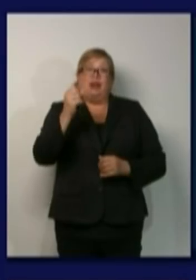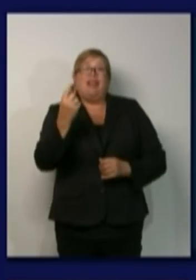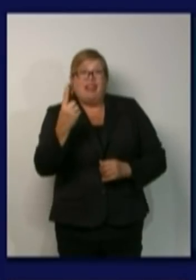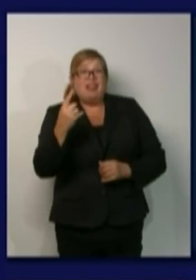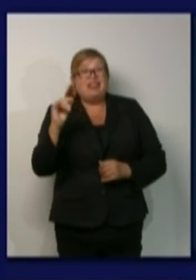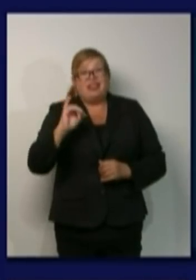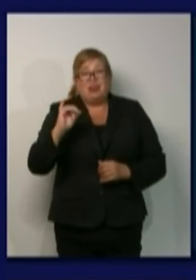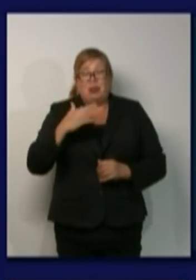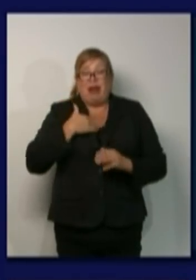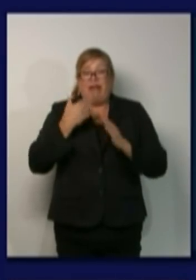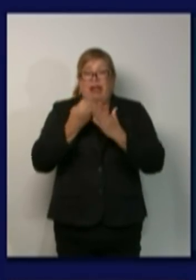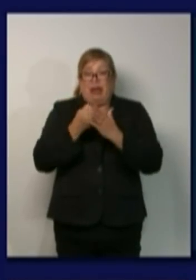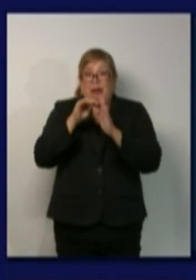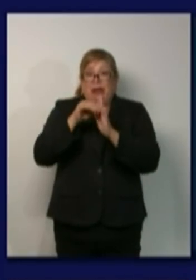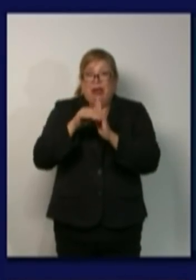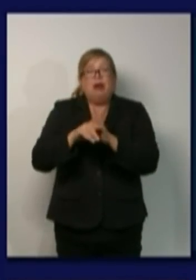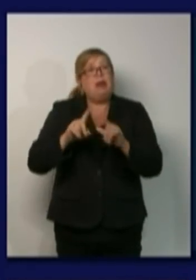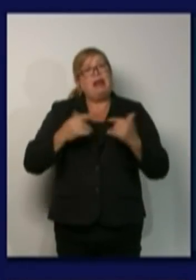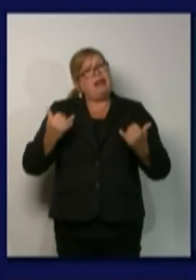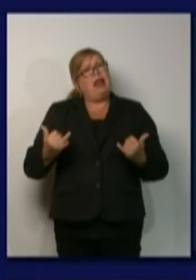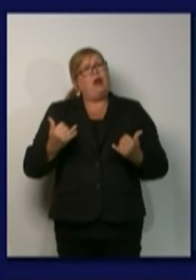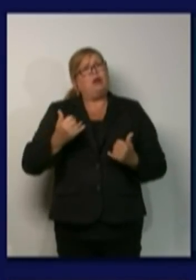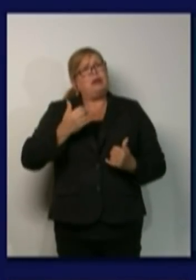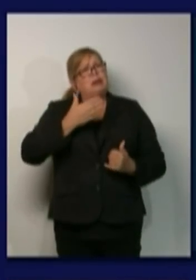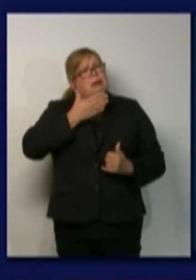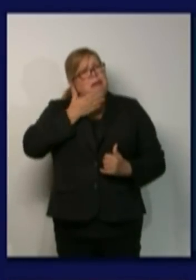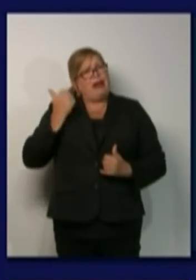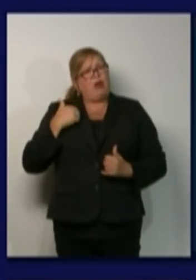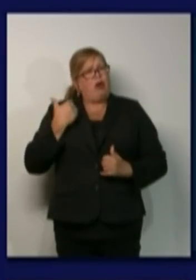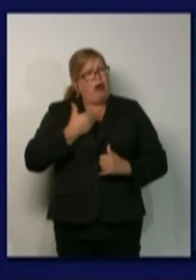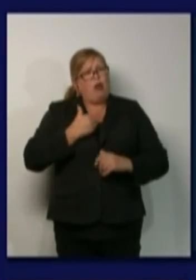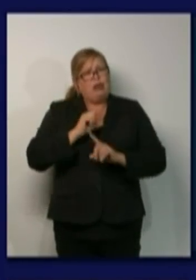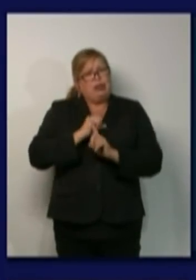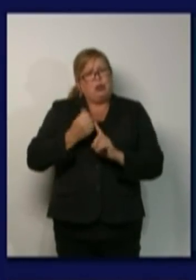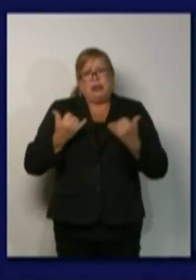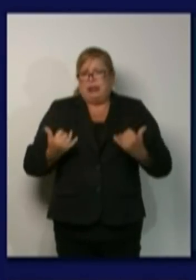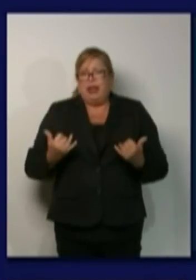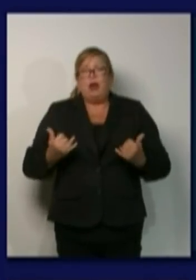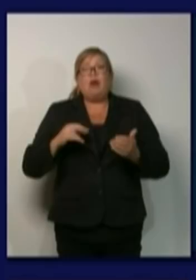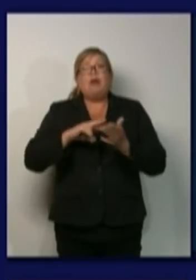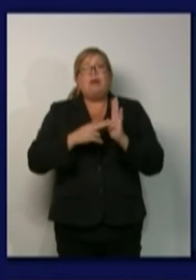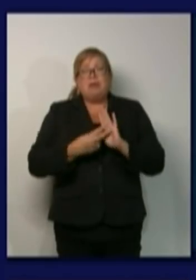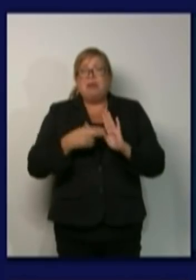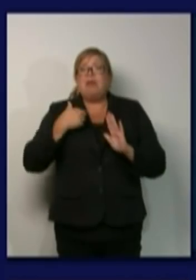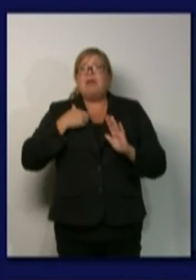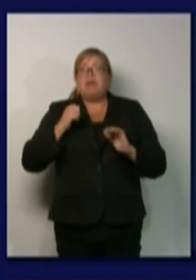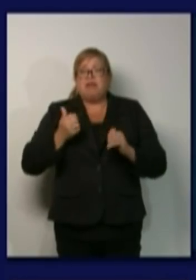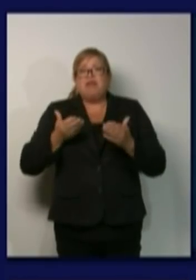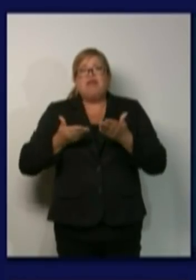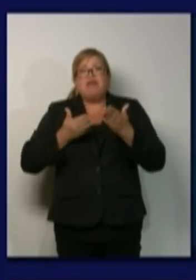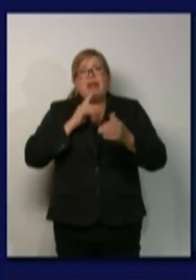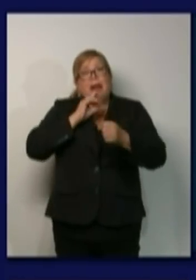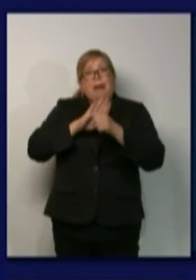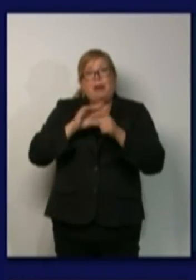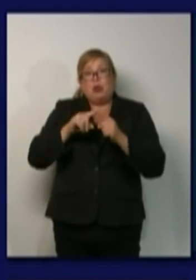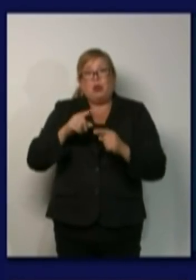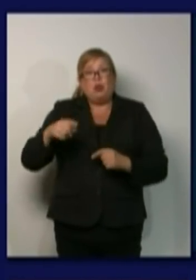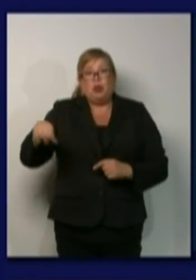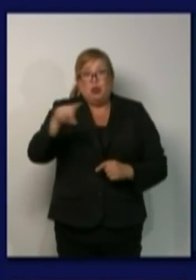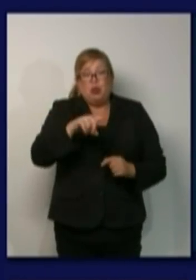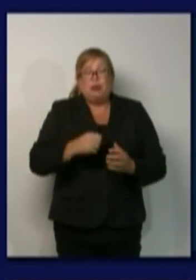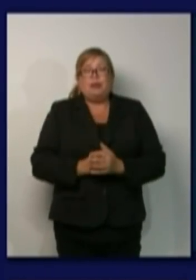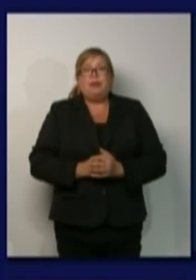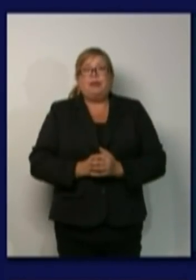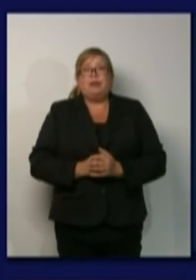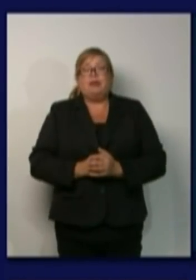2011. We are in a position where I can advance at least a commitment to you that while the